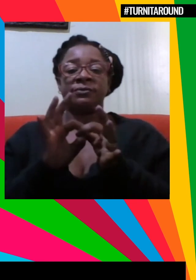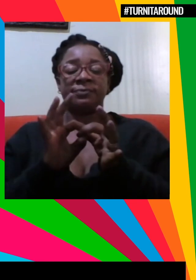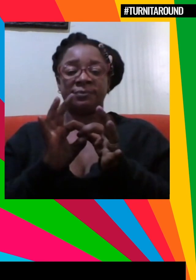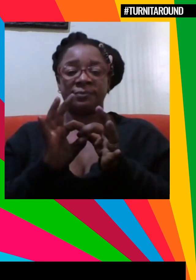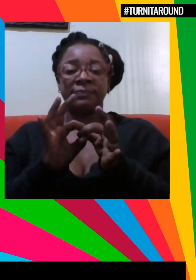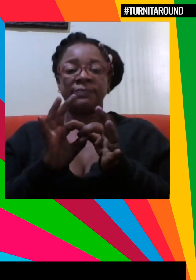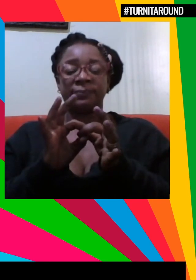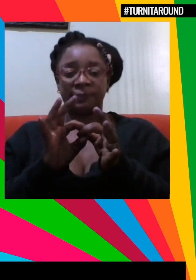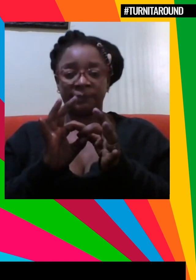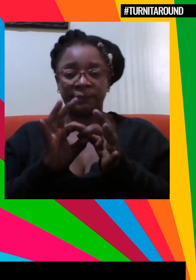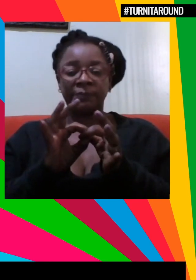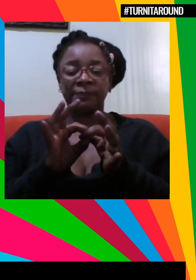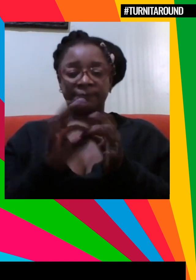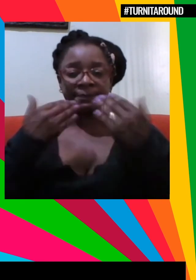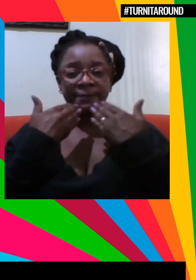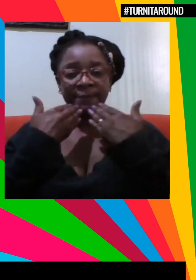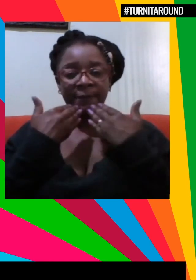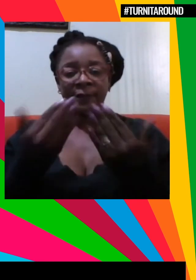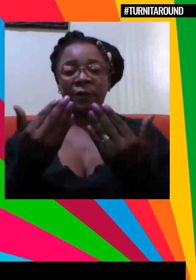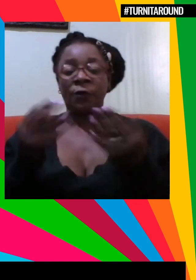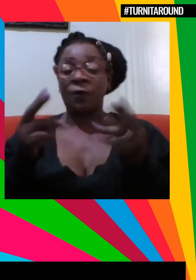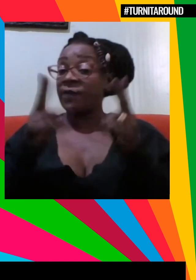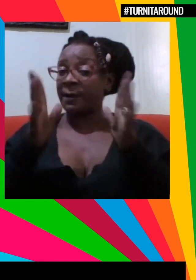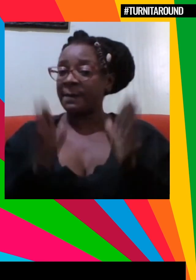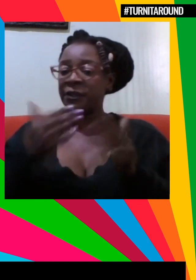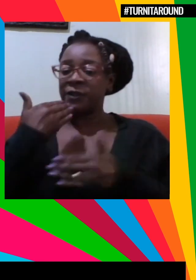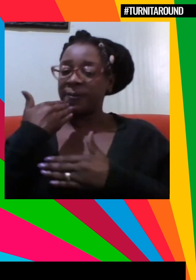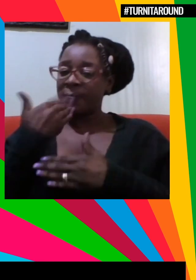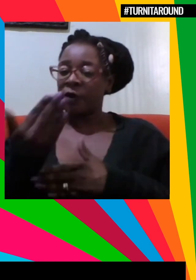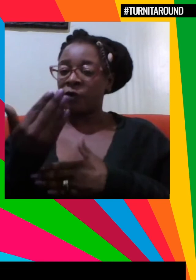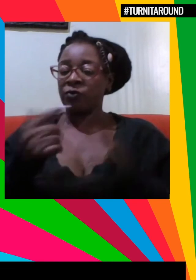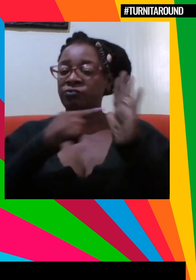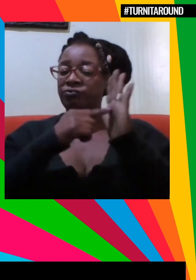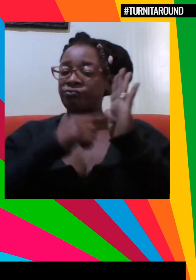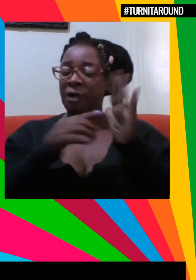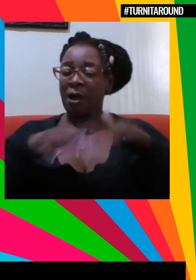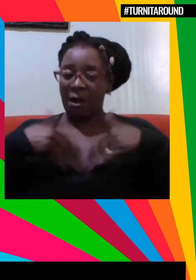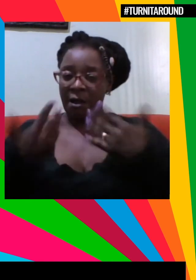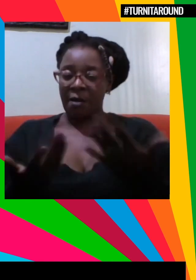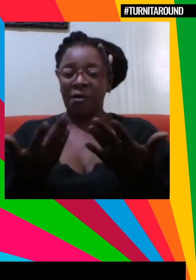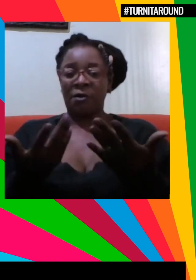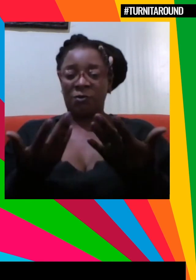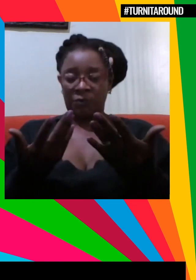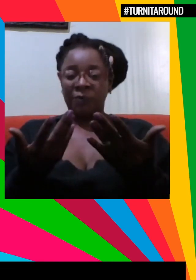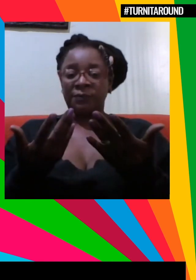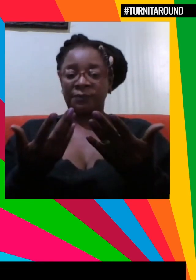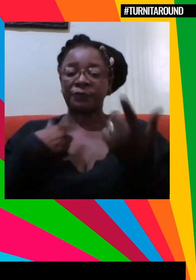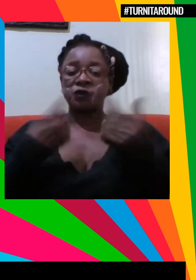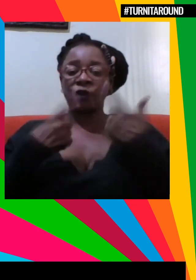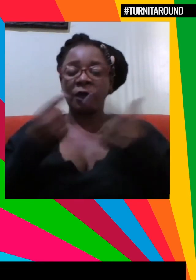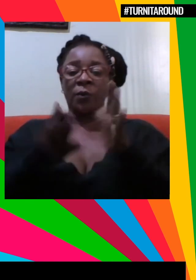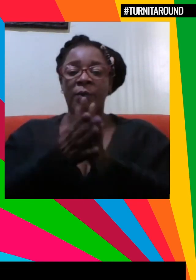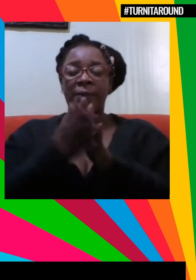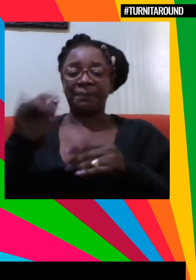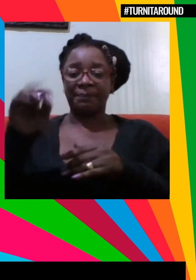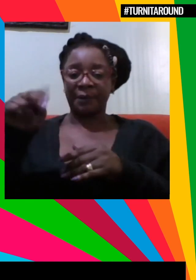Thank you so much. And really thank you for highlighting how that, even though part of this is, you know, talking to brands,